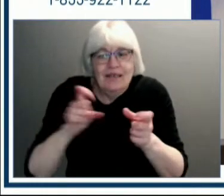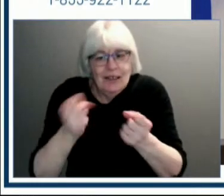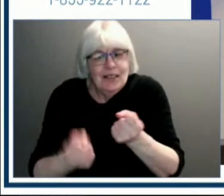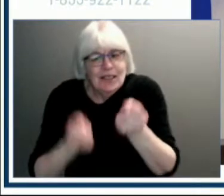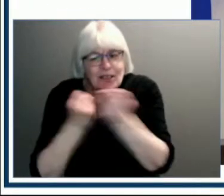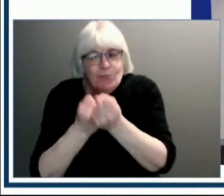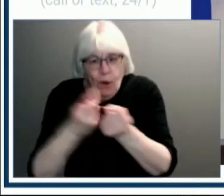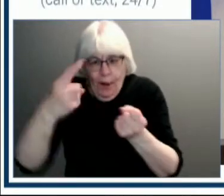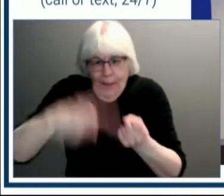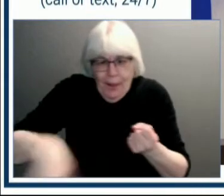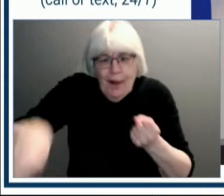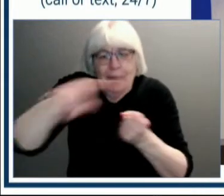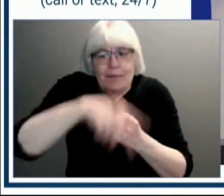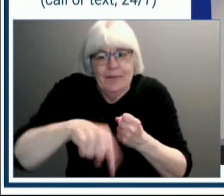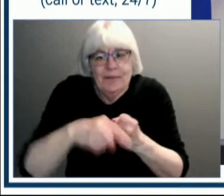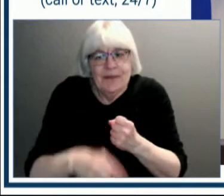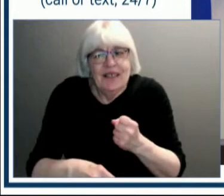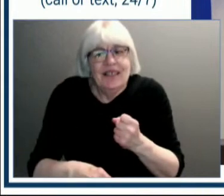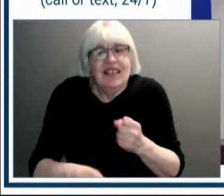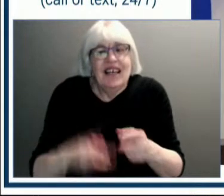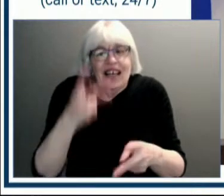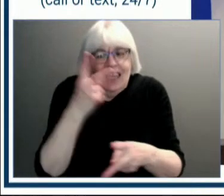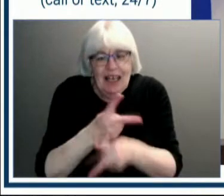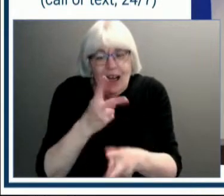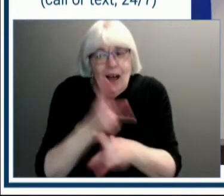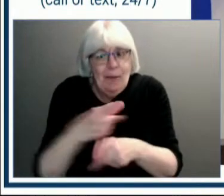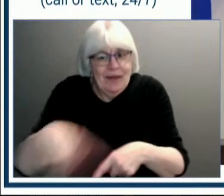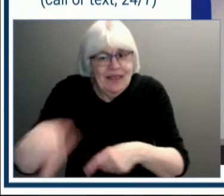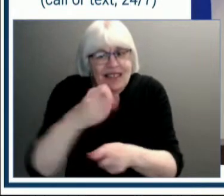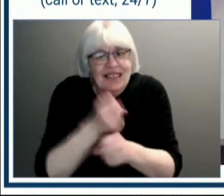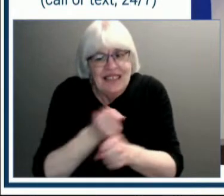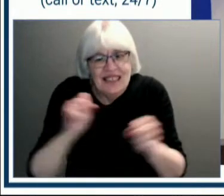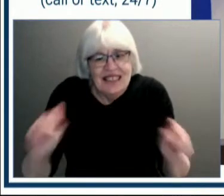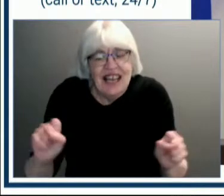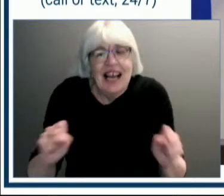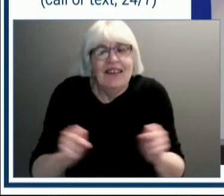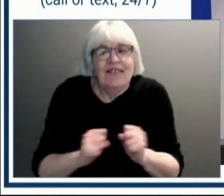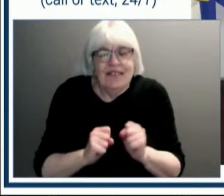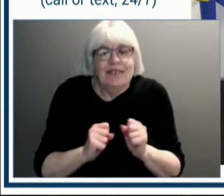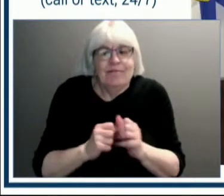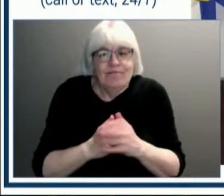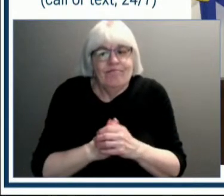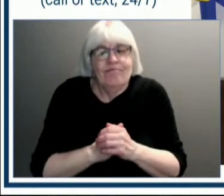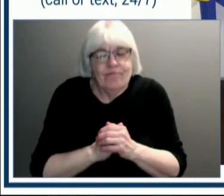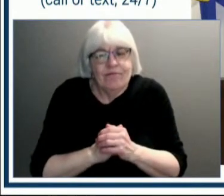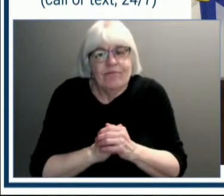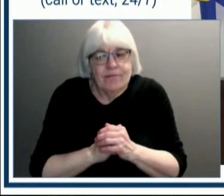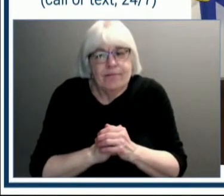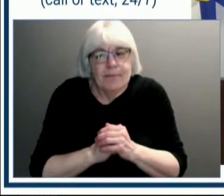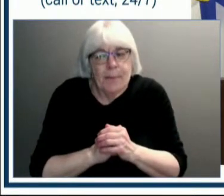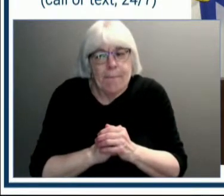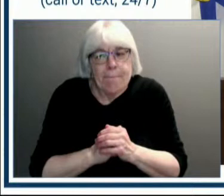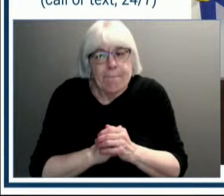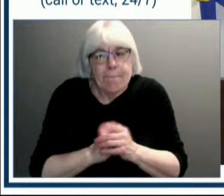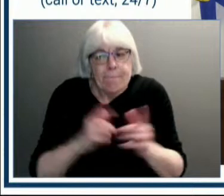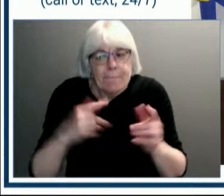this is the only objectives that we have. Go ahead, Alexa, with your follow-up.